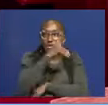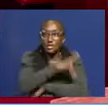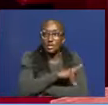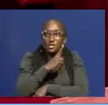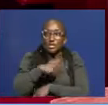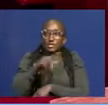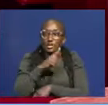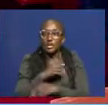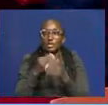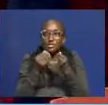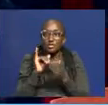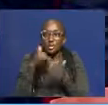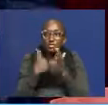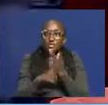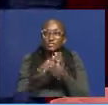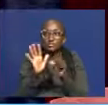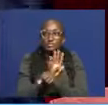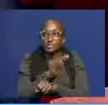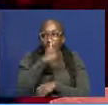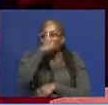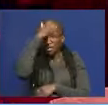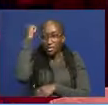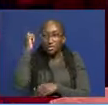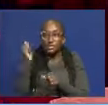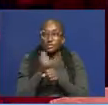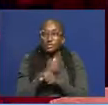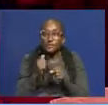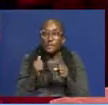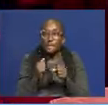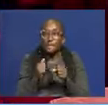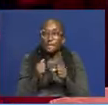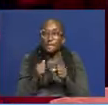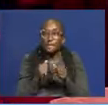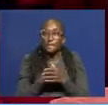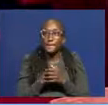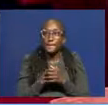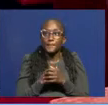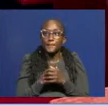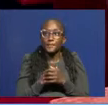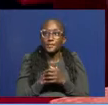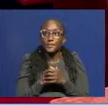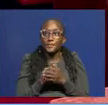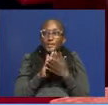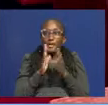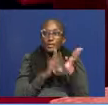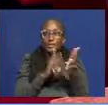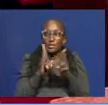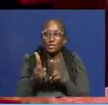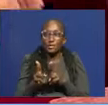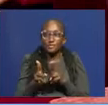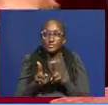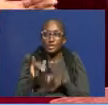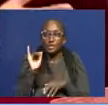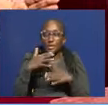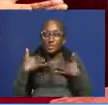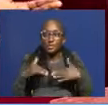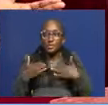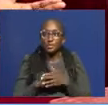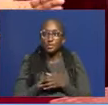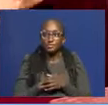be able to put this matter to rest, Mr. Speaker, because it cannot be taken as normal that